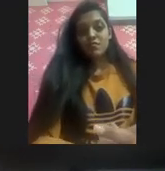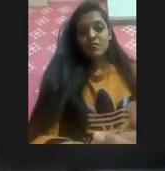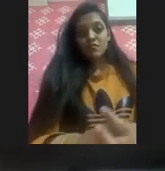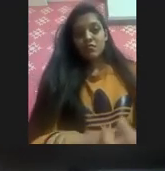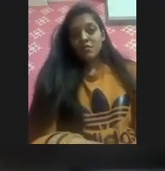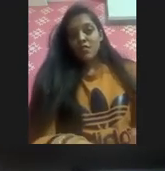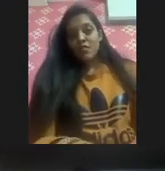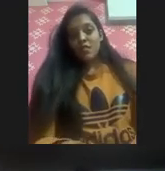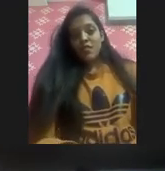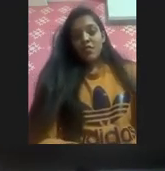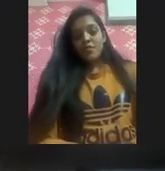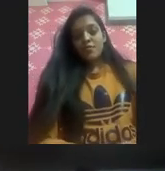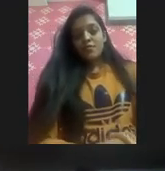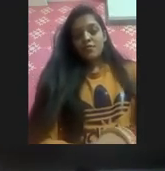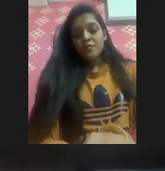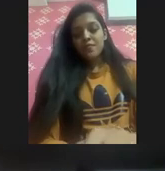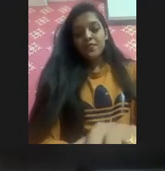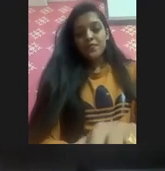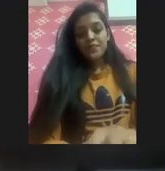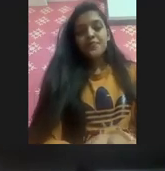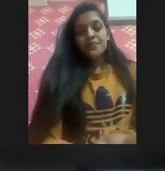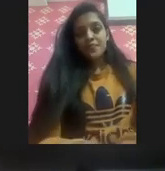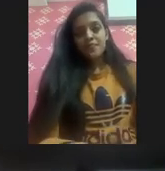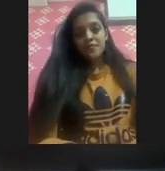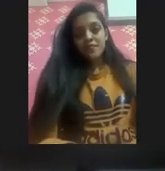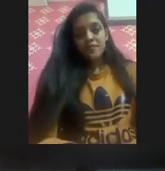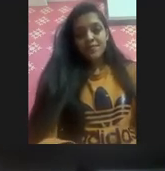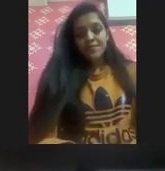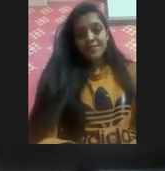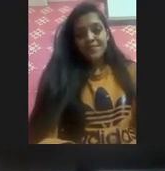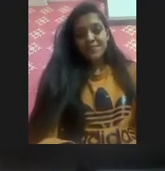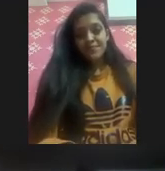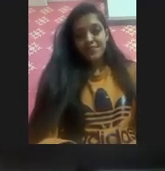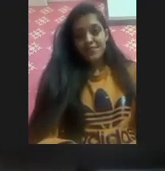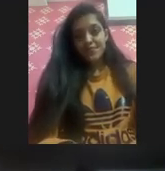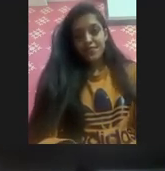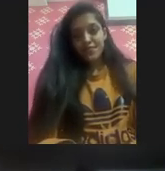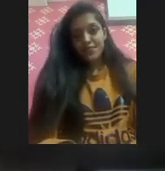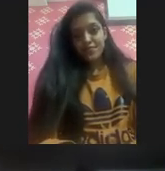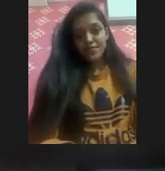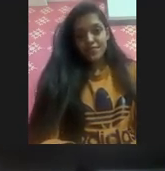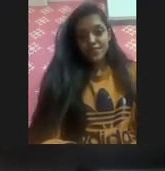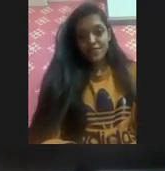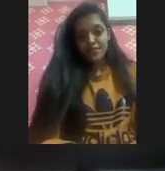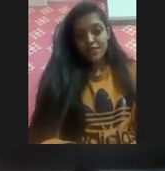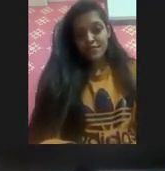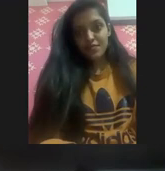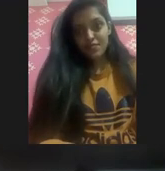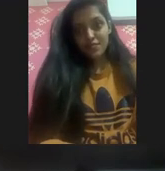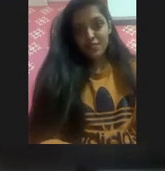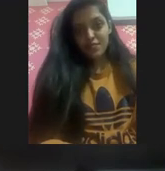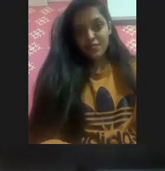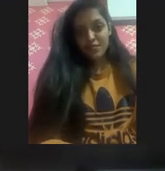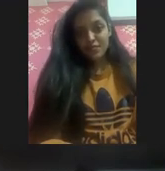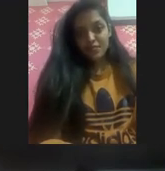there were not provided to be effective. And we didn't know if we could have a case here